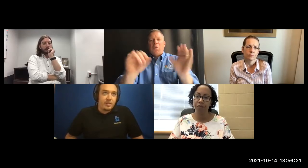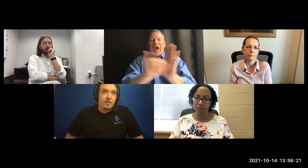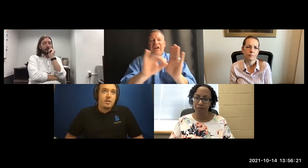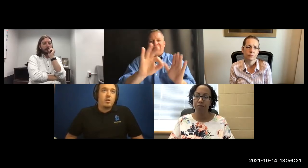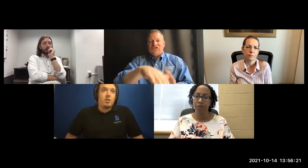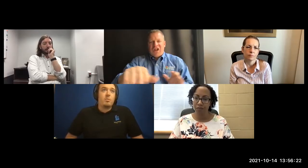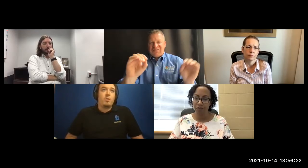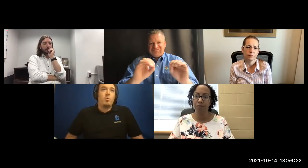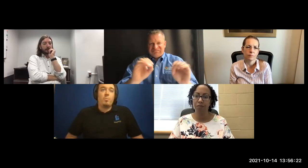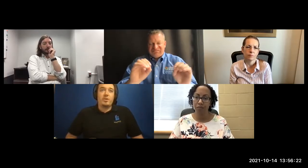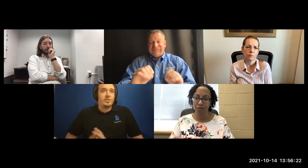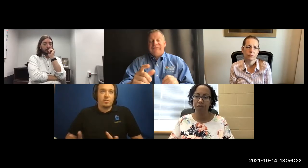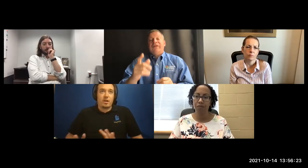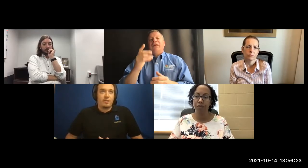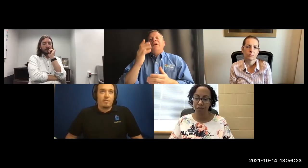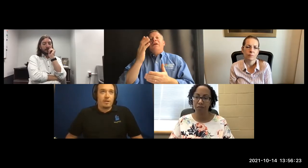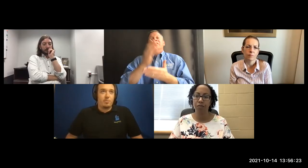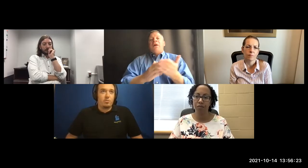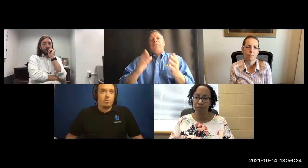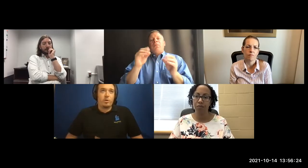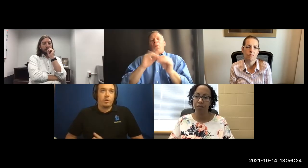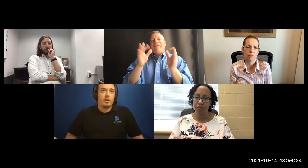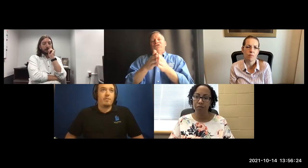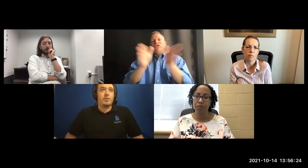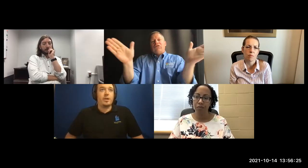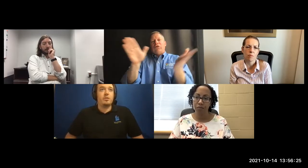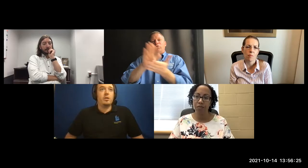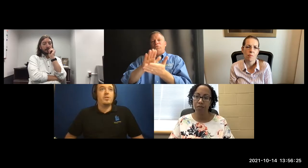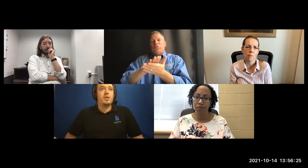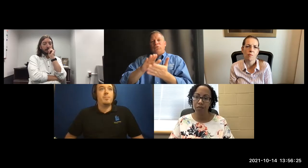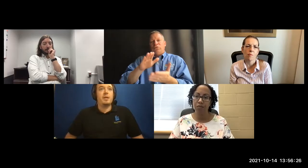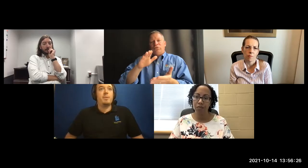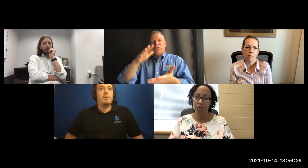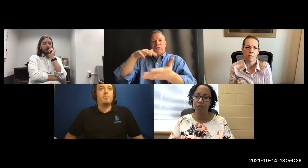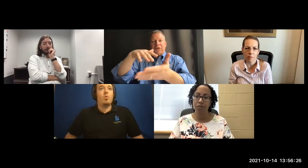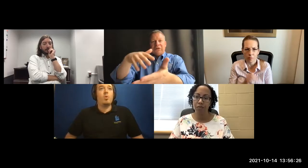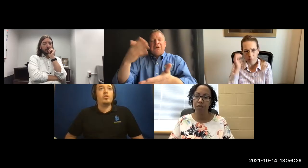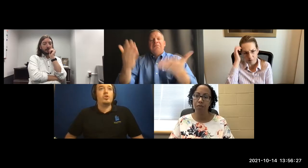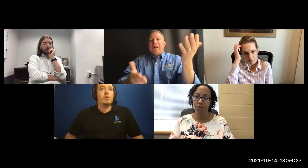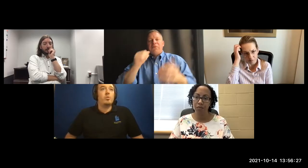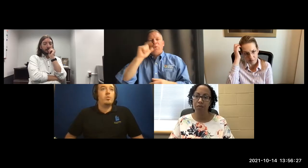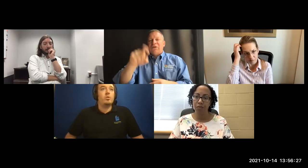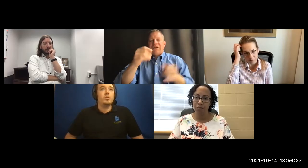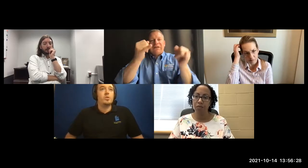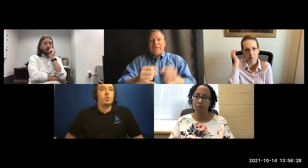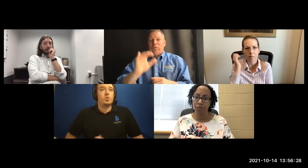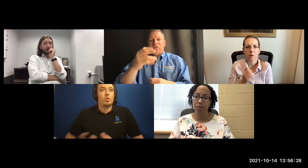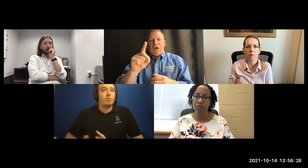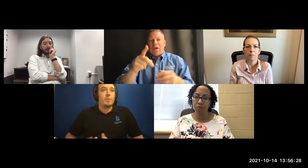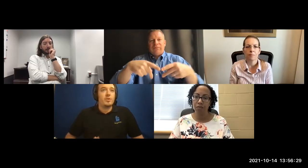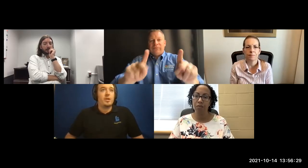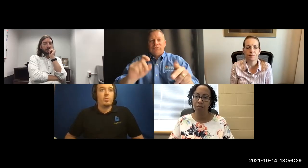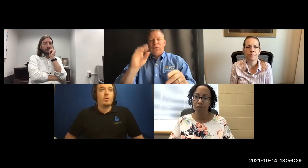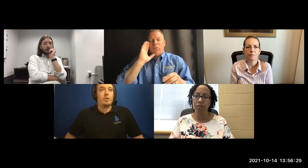consent. We'll make sure it's still not identifiable. We don't identify the child. Some data may be more general